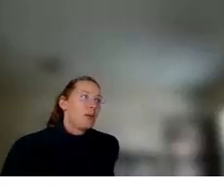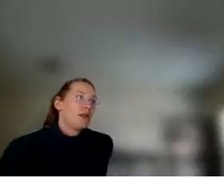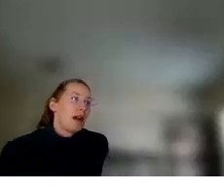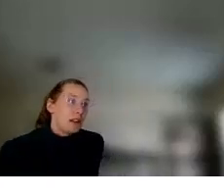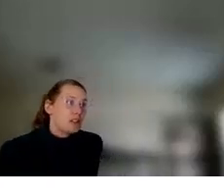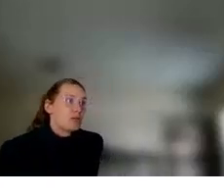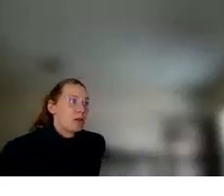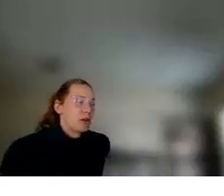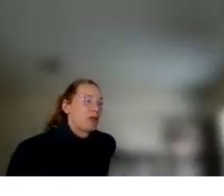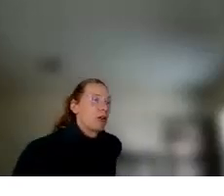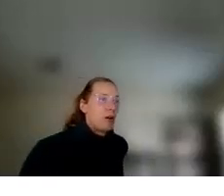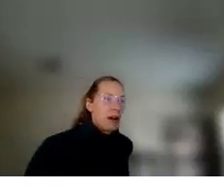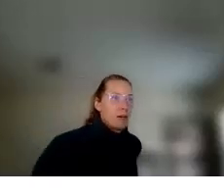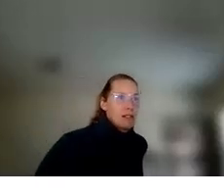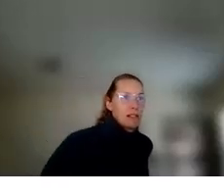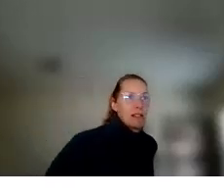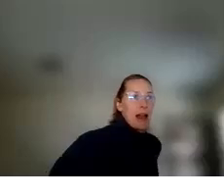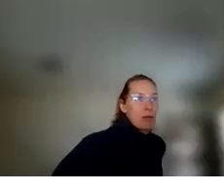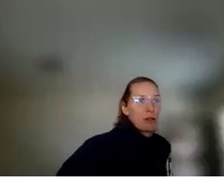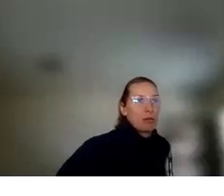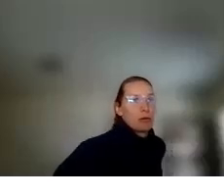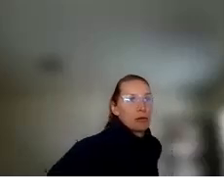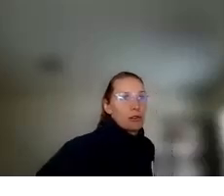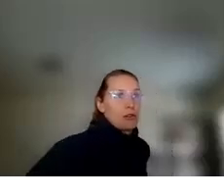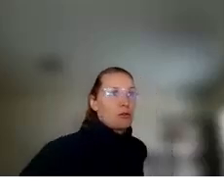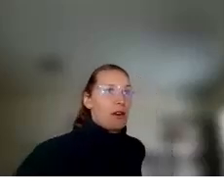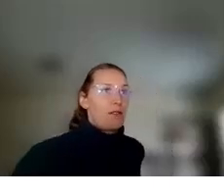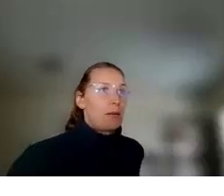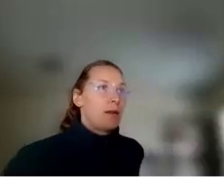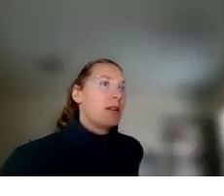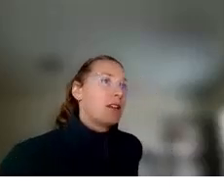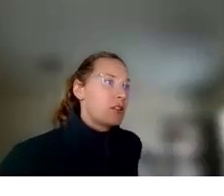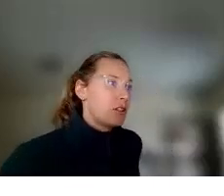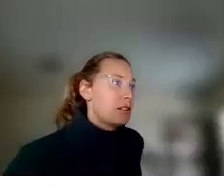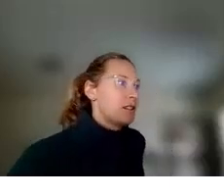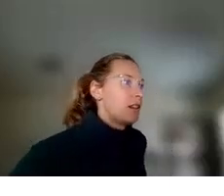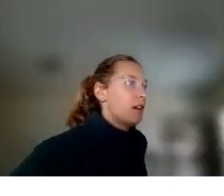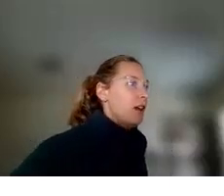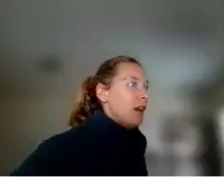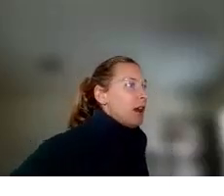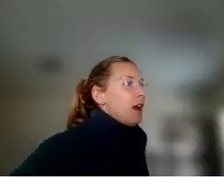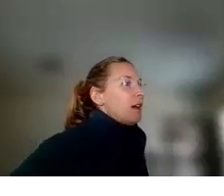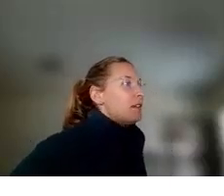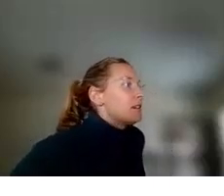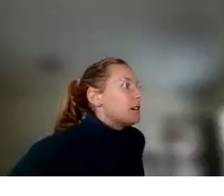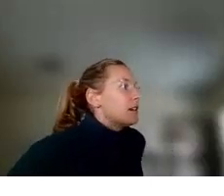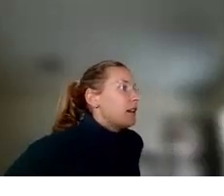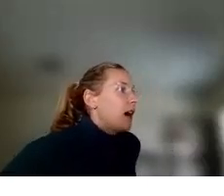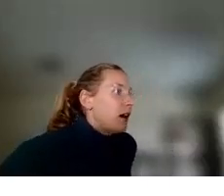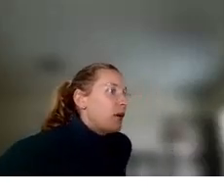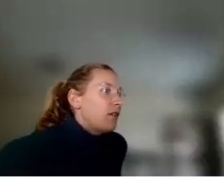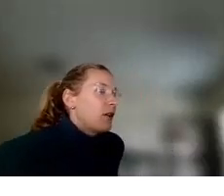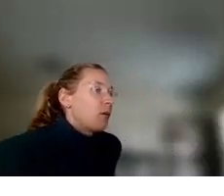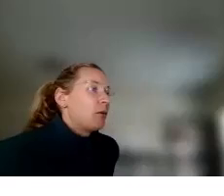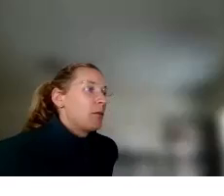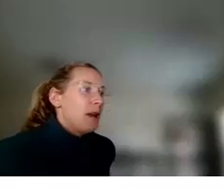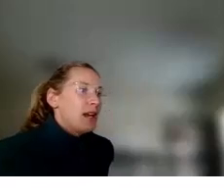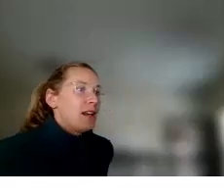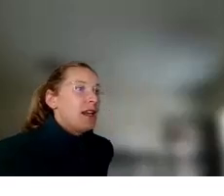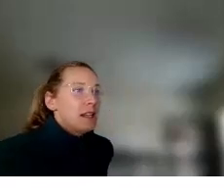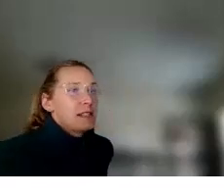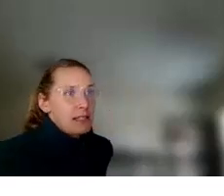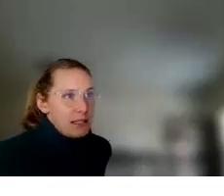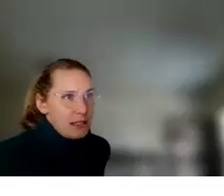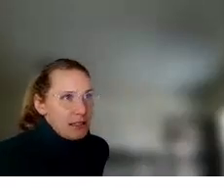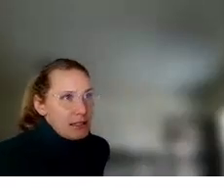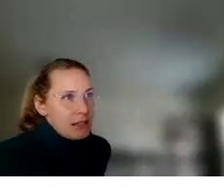CHCBS eligibility requirements to capture both of those waiver populations. And the CLLI waiver will